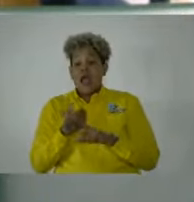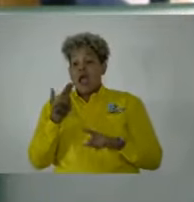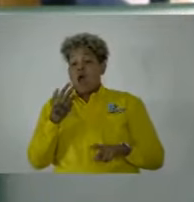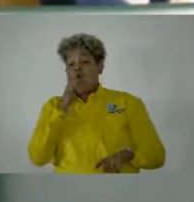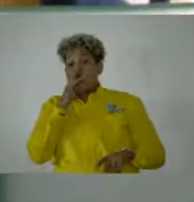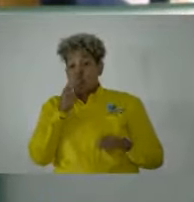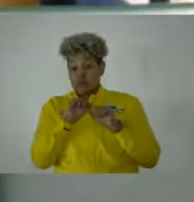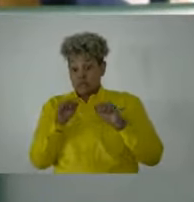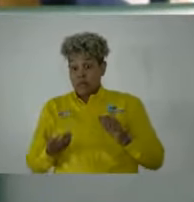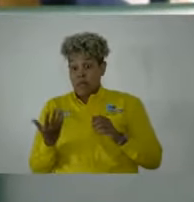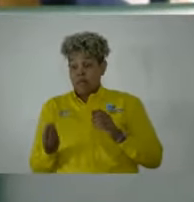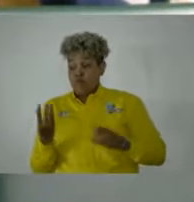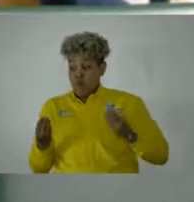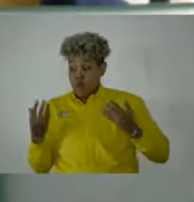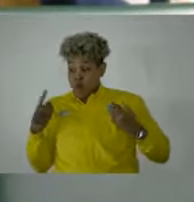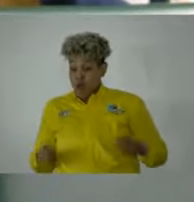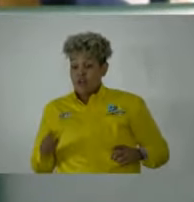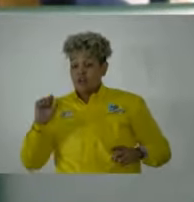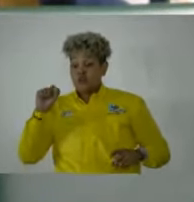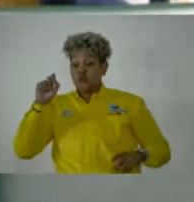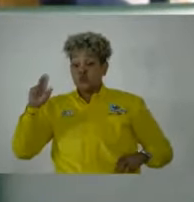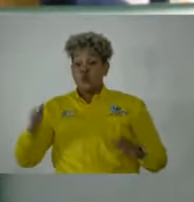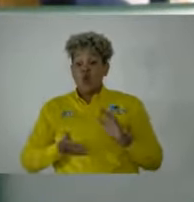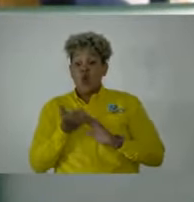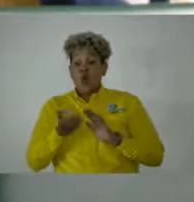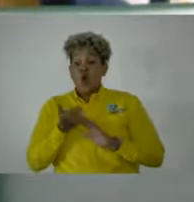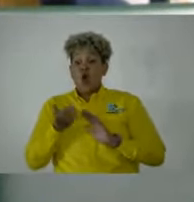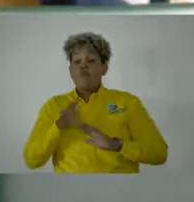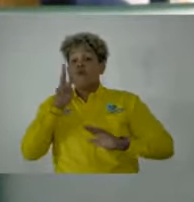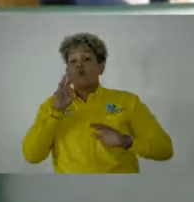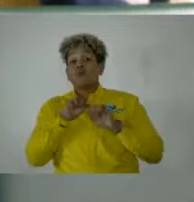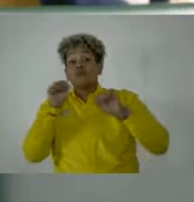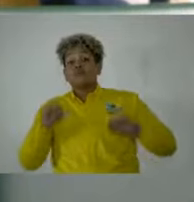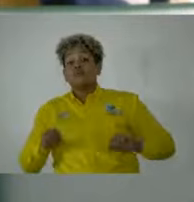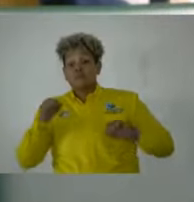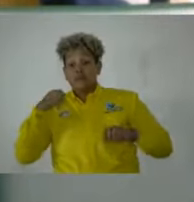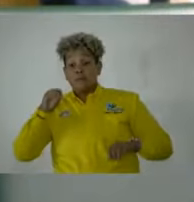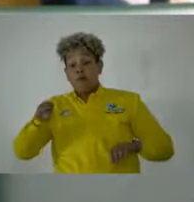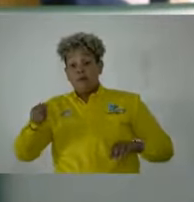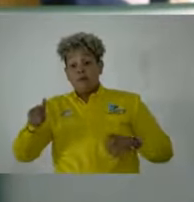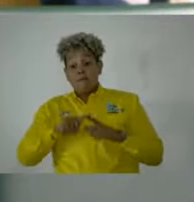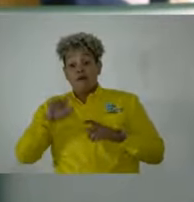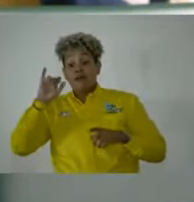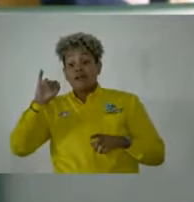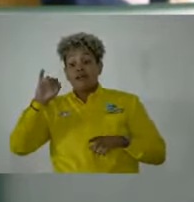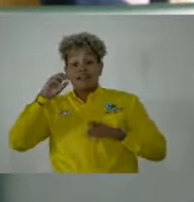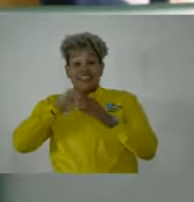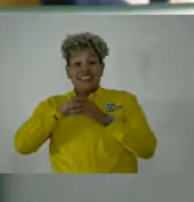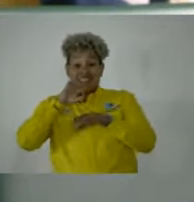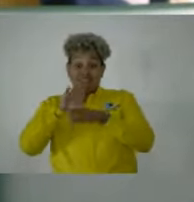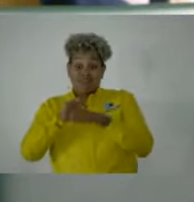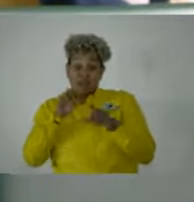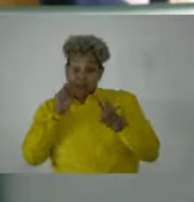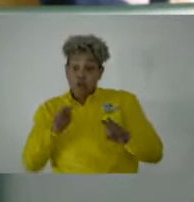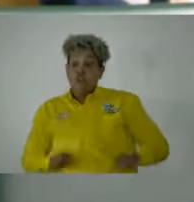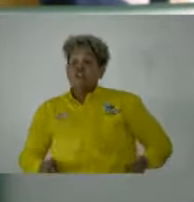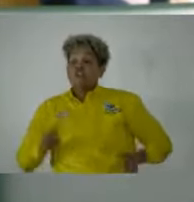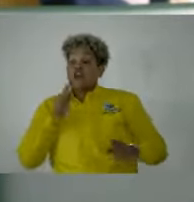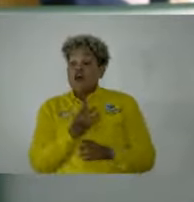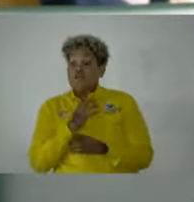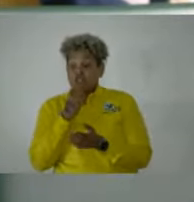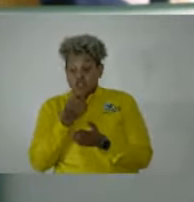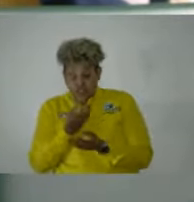farming systems, solar-operated irrigation pumps, and in-field monitoring of soil fertility